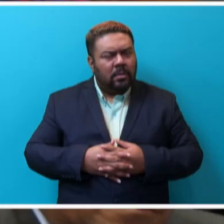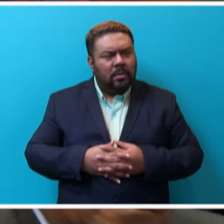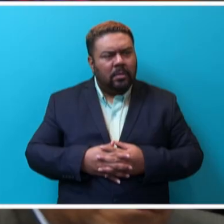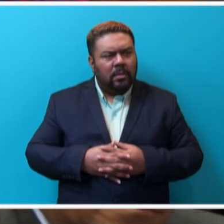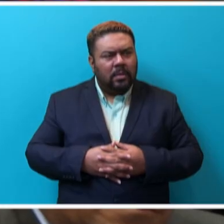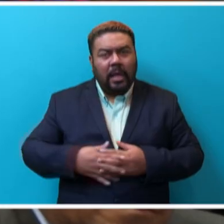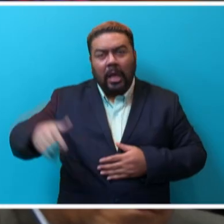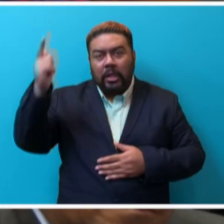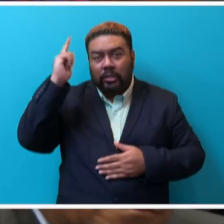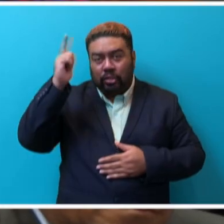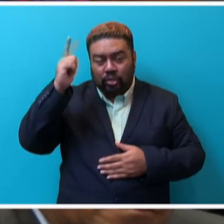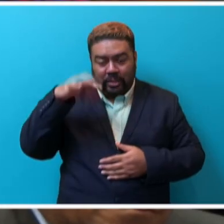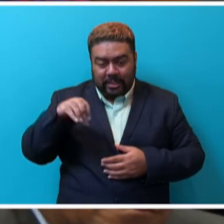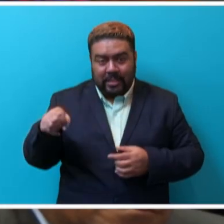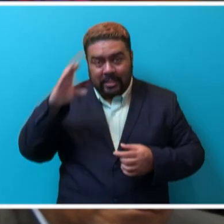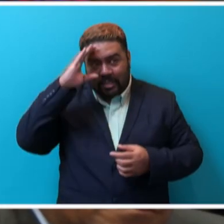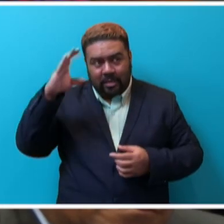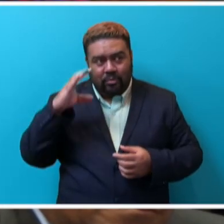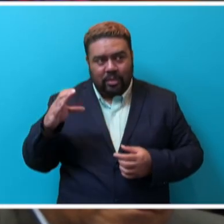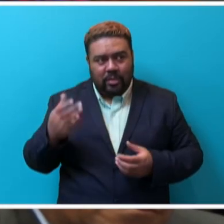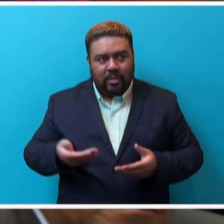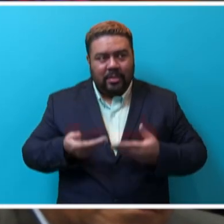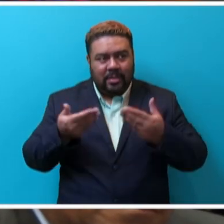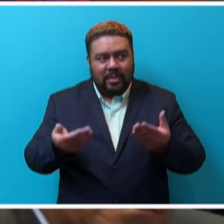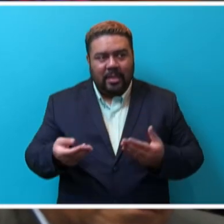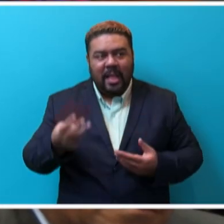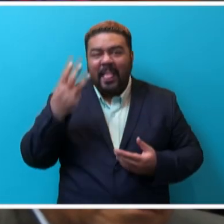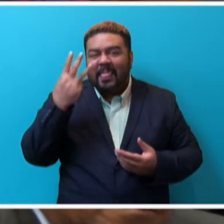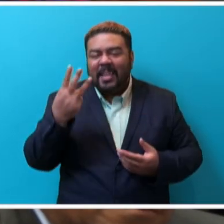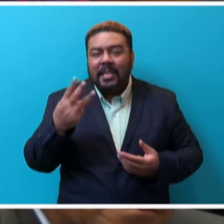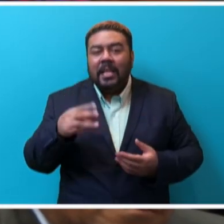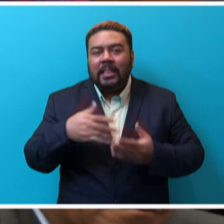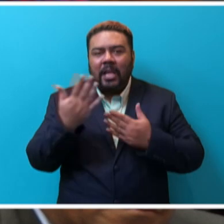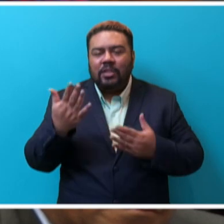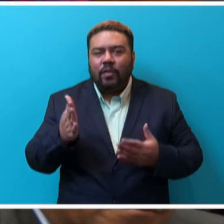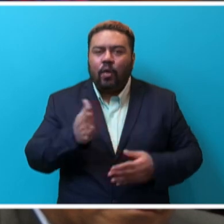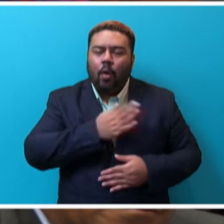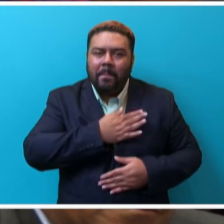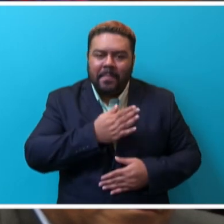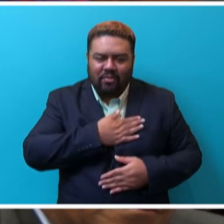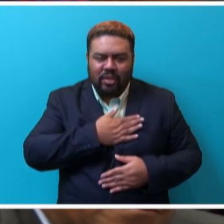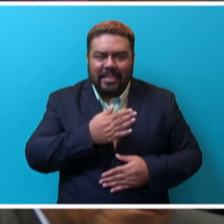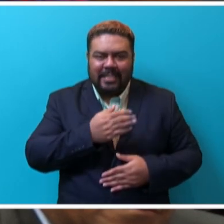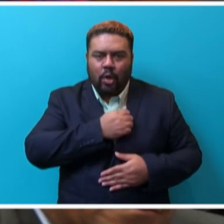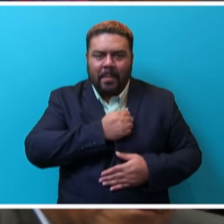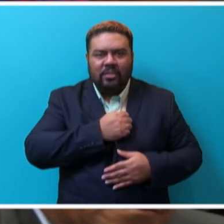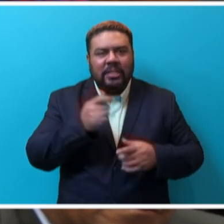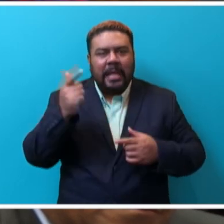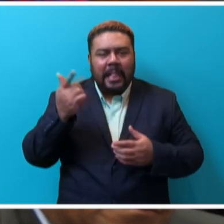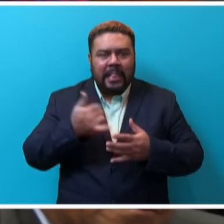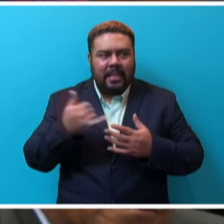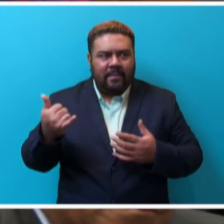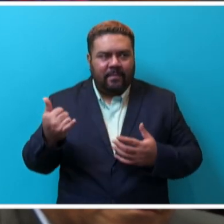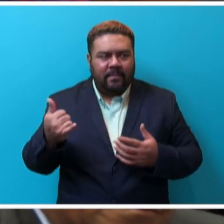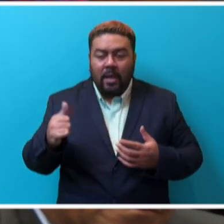Teachers in this country were accorded 3 days of compassionate leave, teachers only, amongst the entire